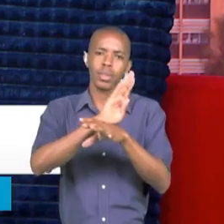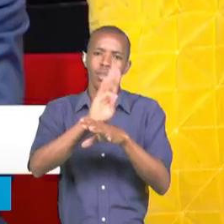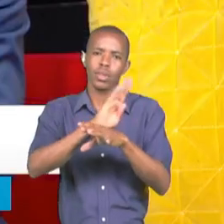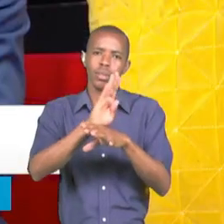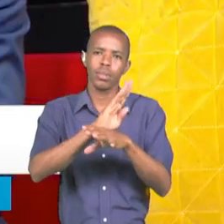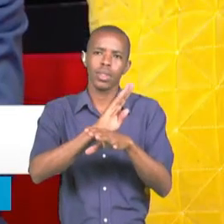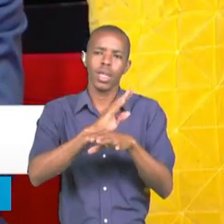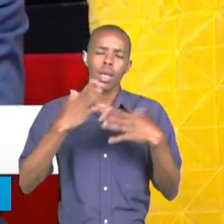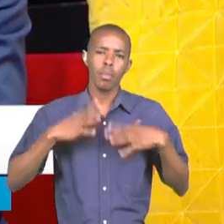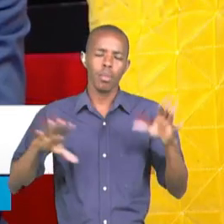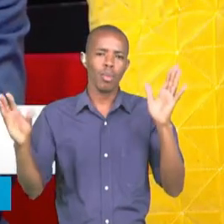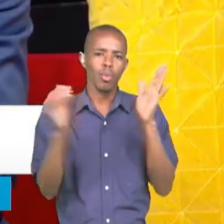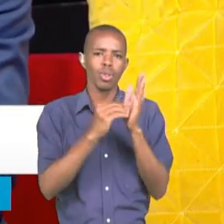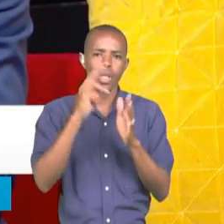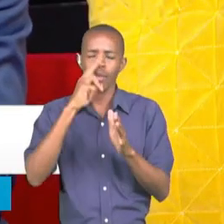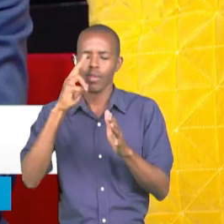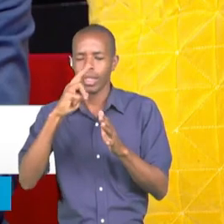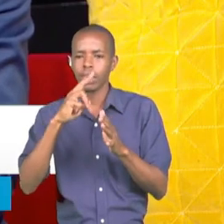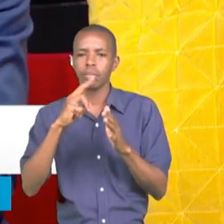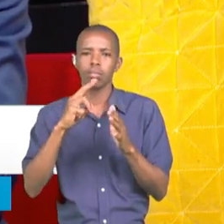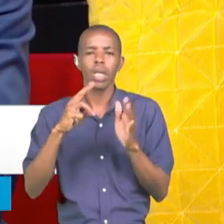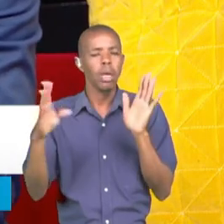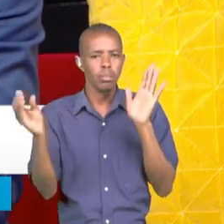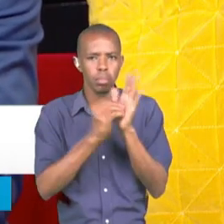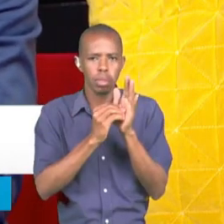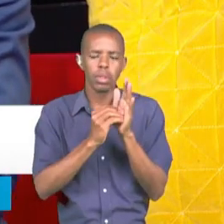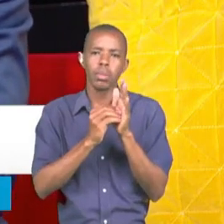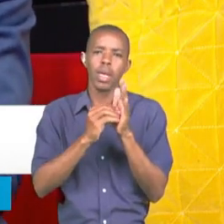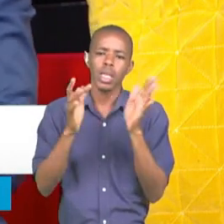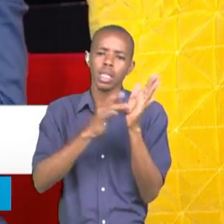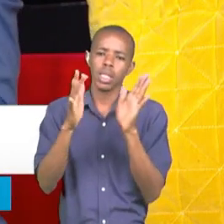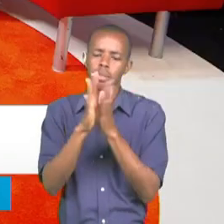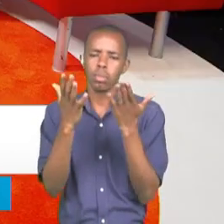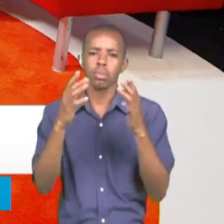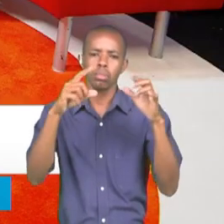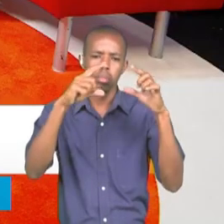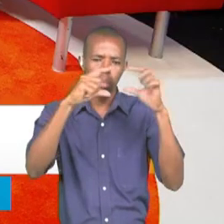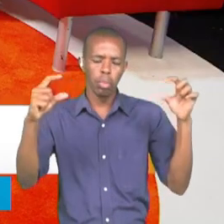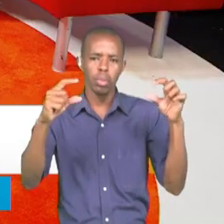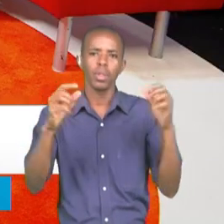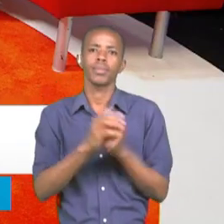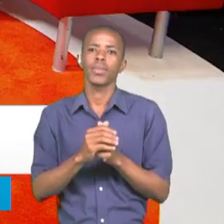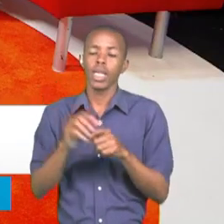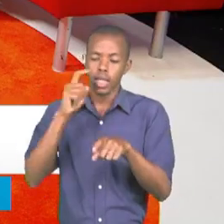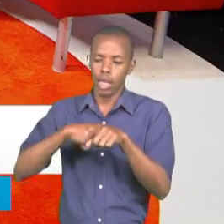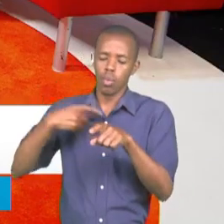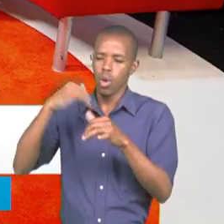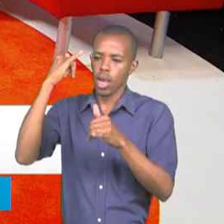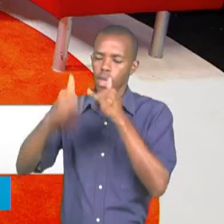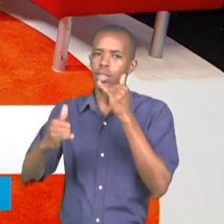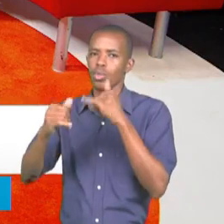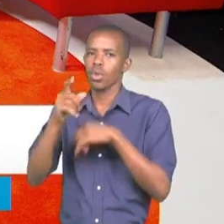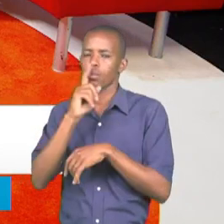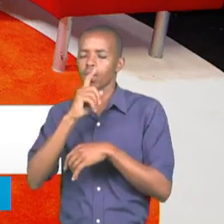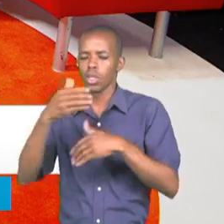People posting funny photos with the Bible scriptures. Interesting. Anyway, so as you're winding up, of course you've mentioned the